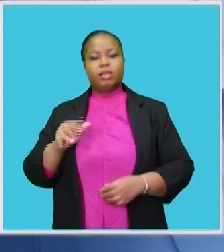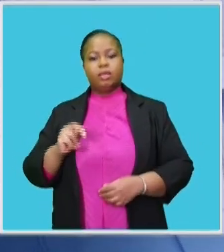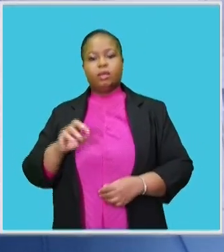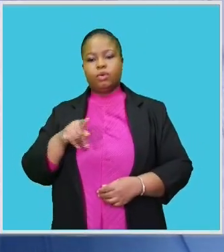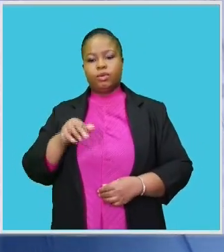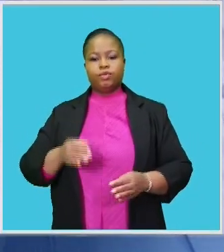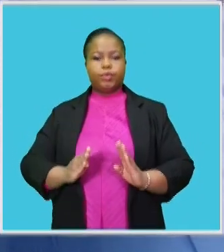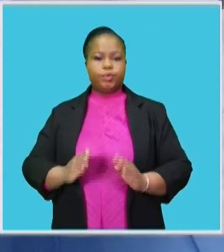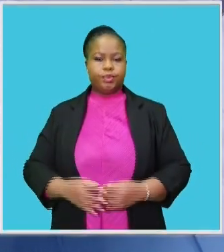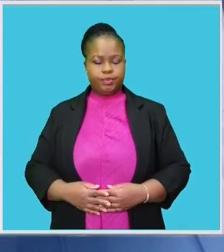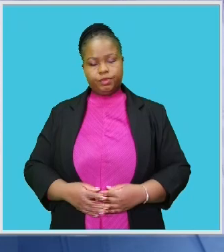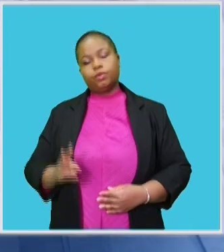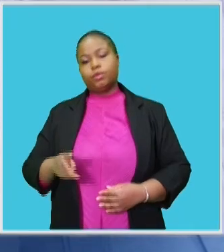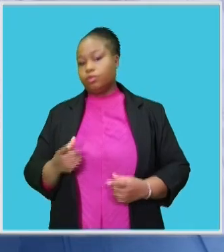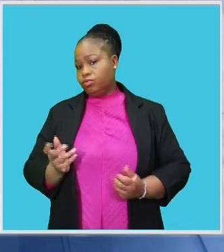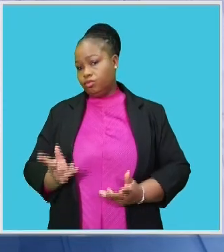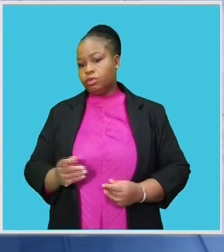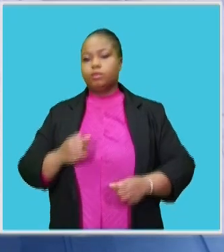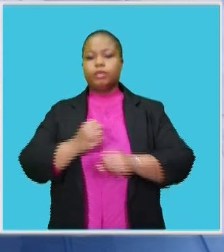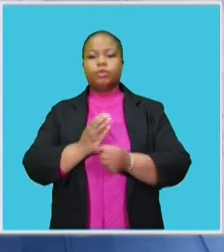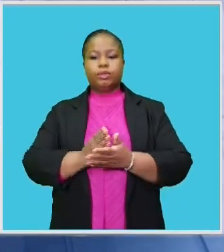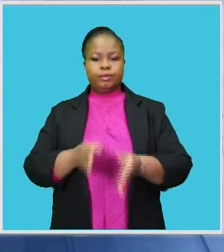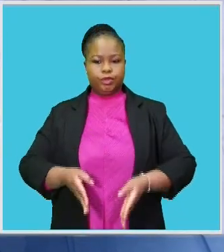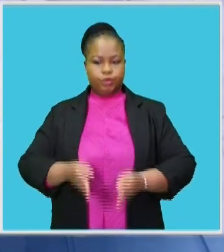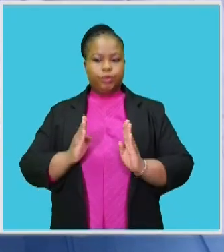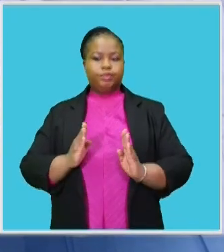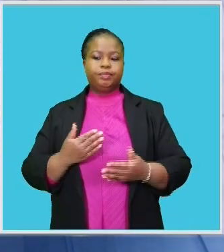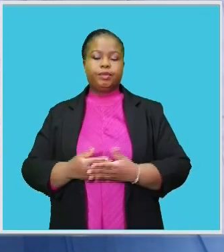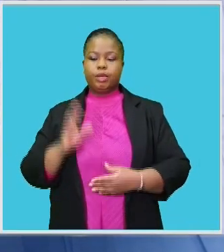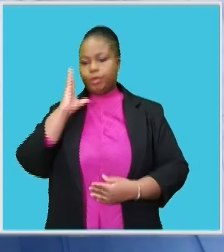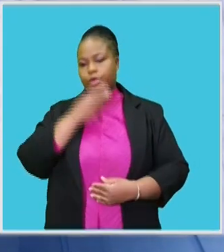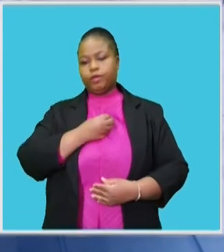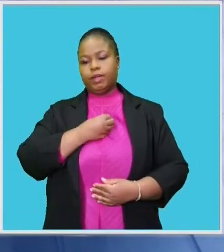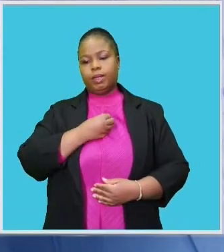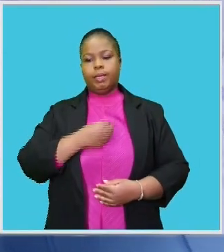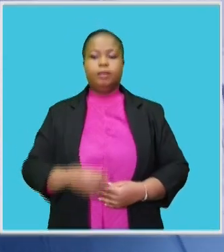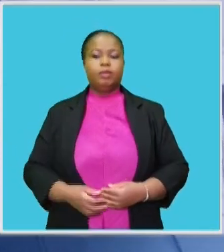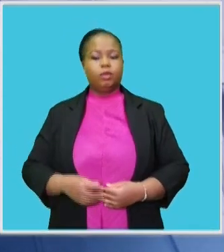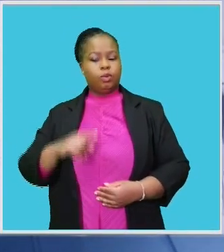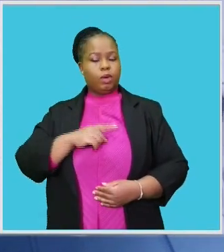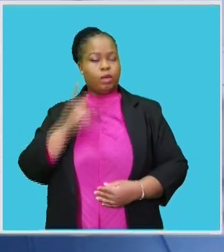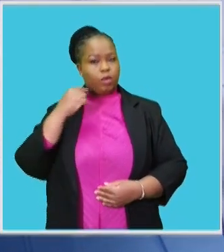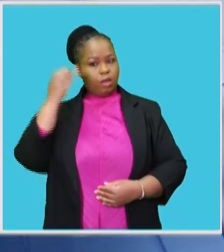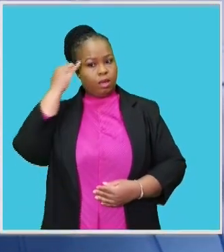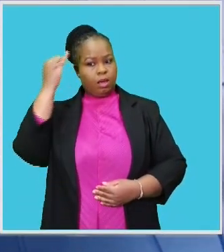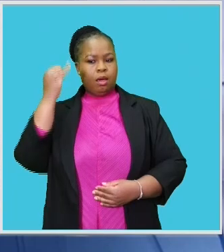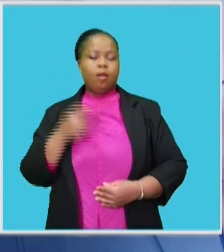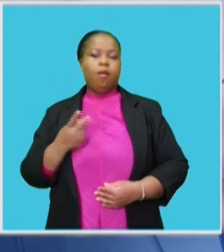going to do so to ensure that this road becomes a beautiful road as we have conceptualized, and